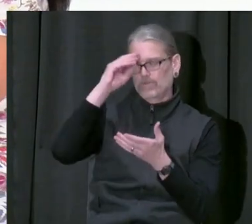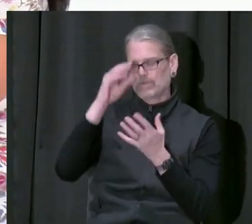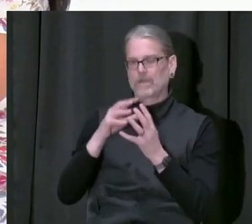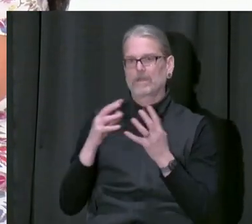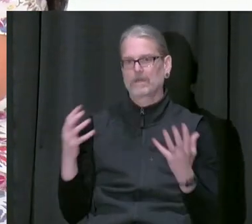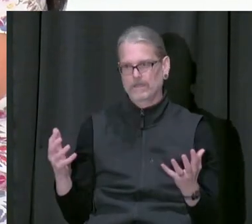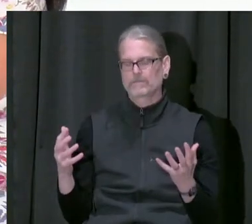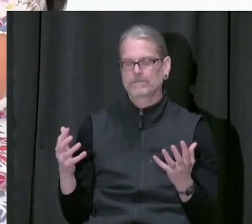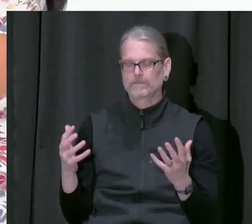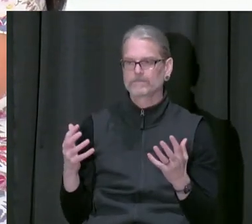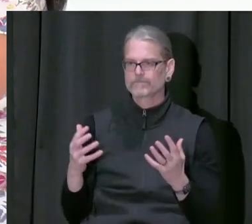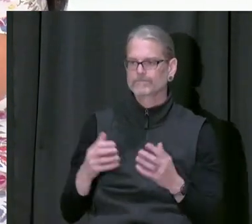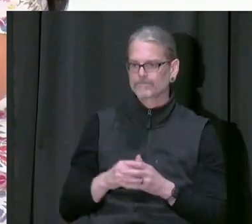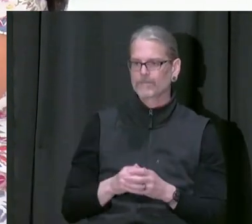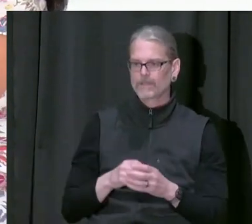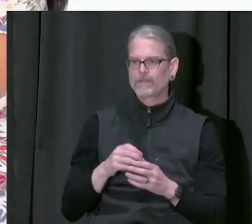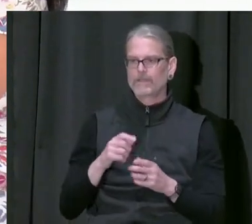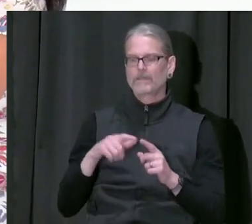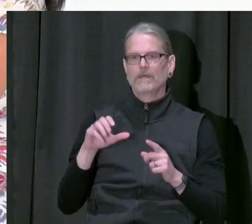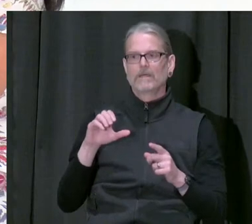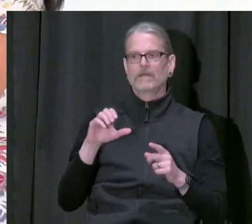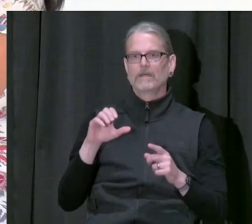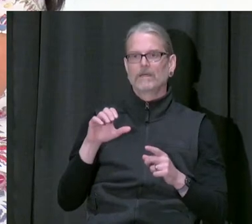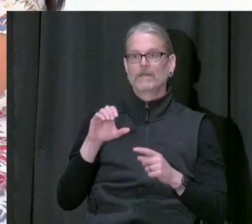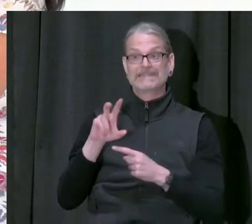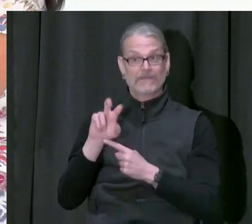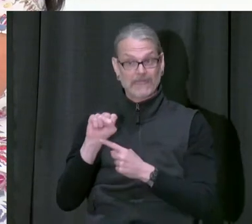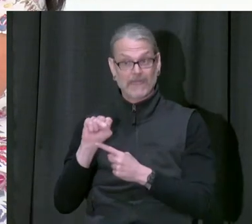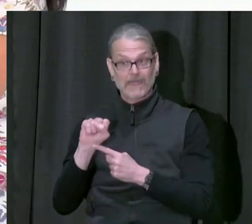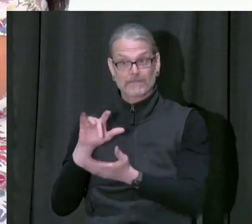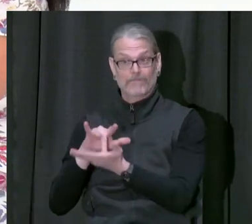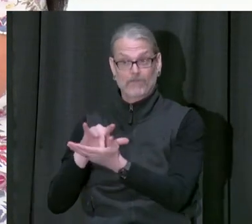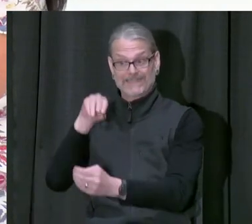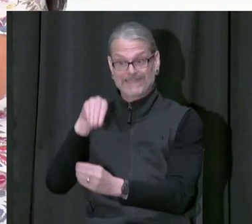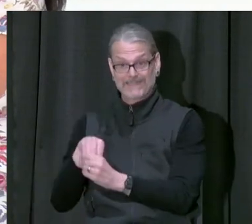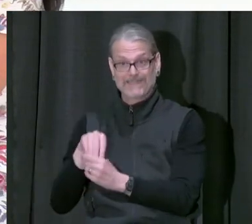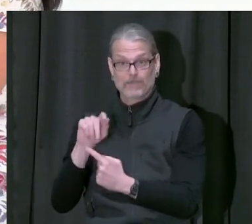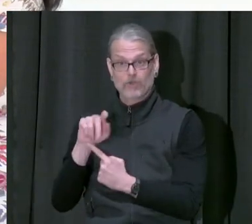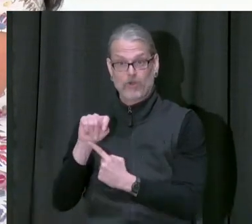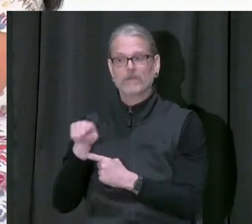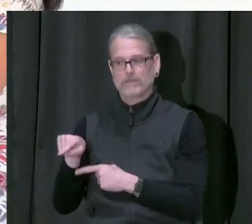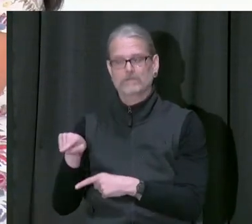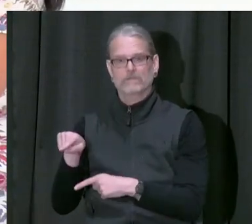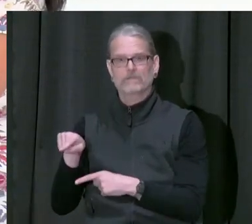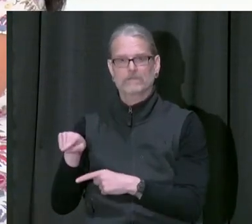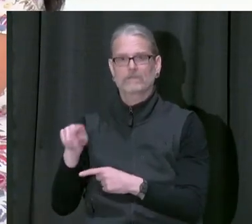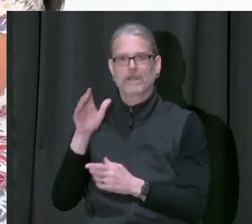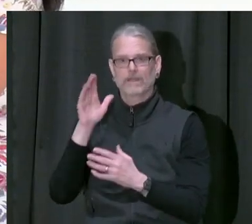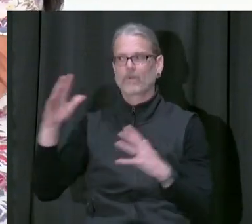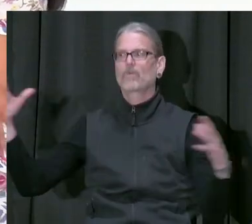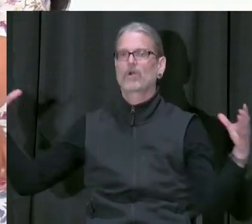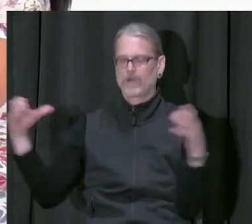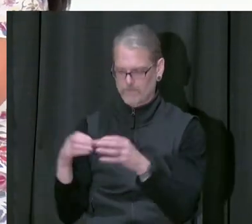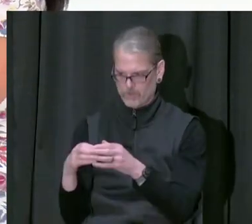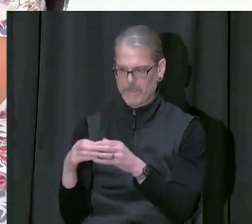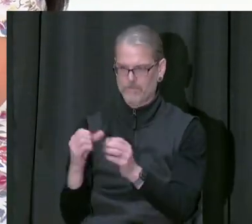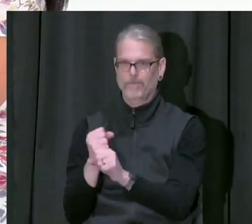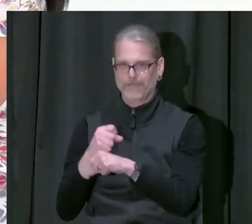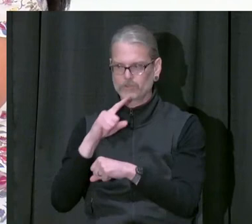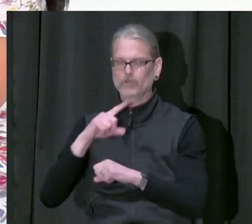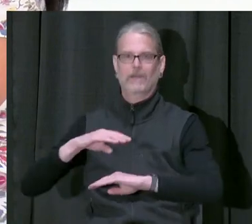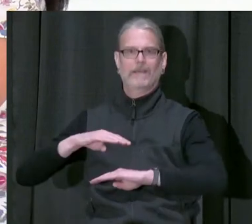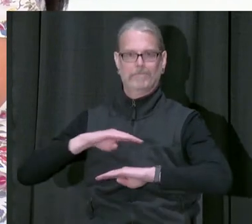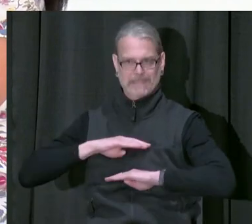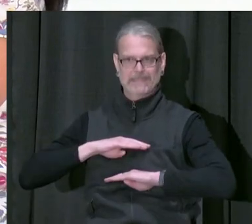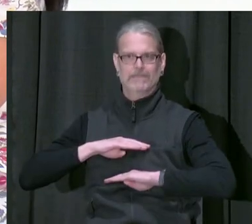it depends if it's CVS Pharmacy within Target. So they will probably come together to make sure it meets the standards for